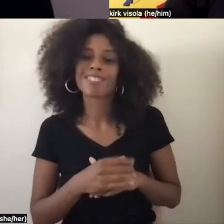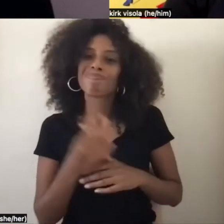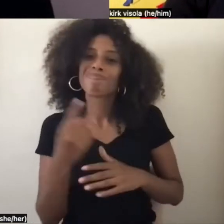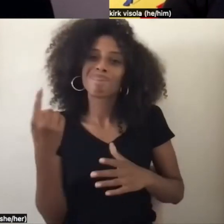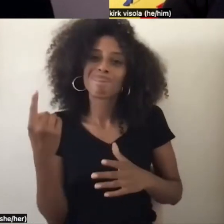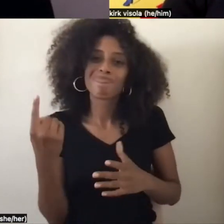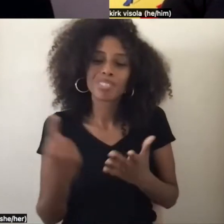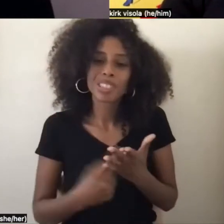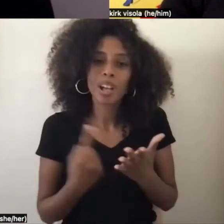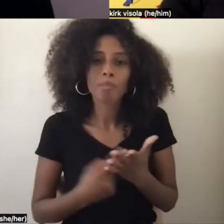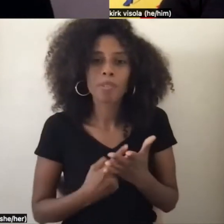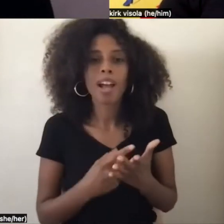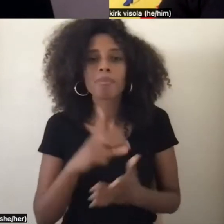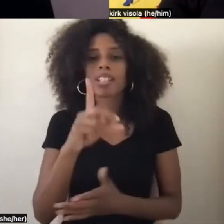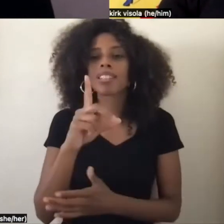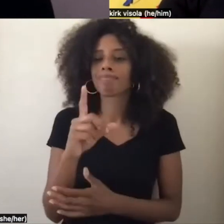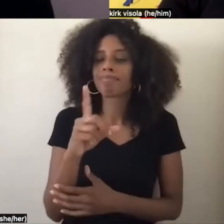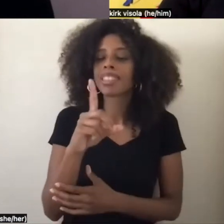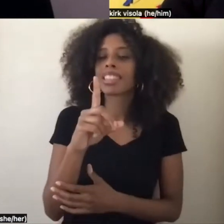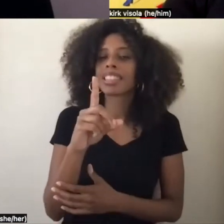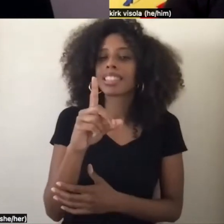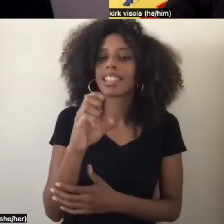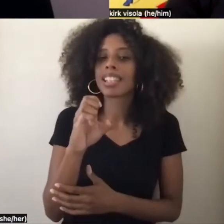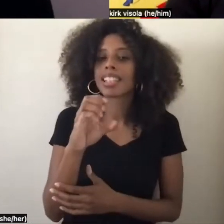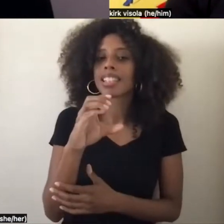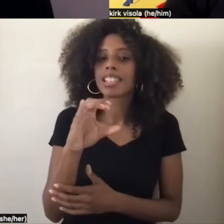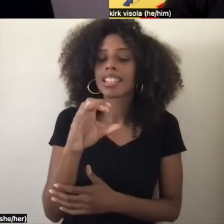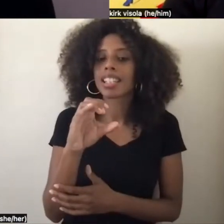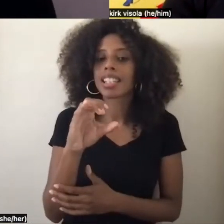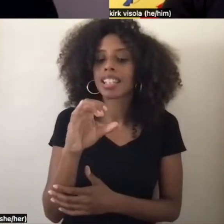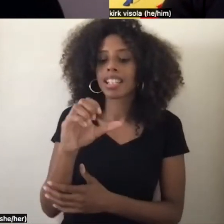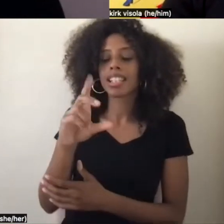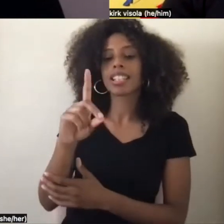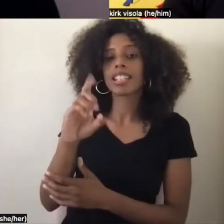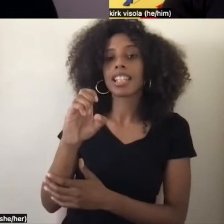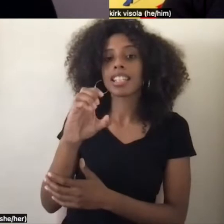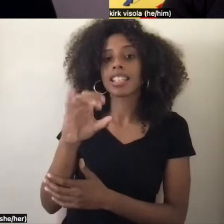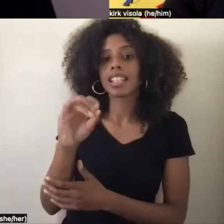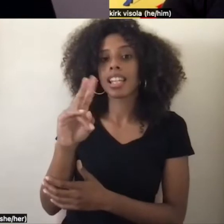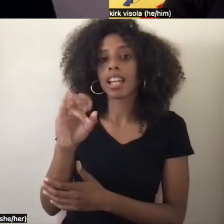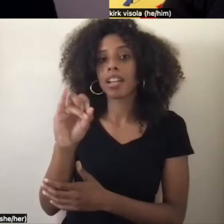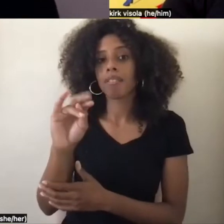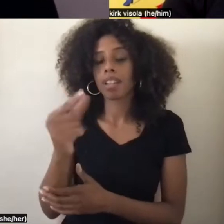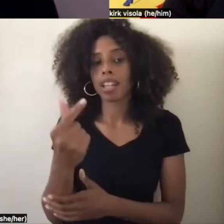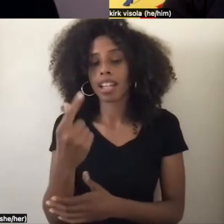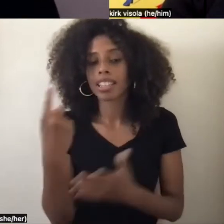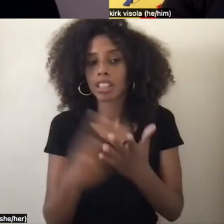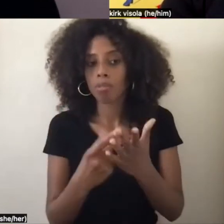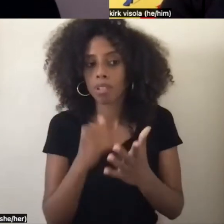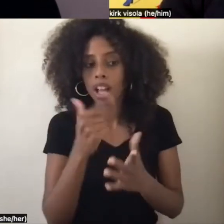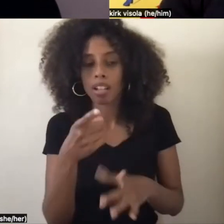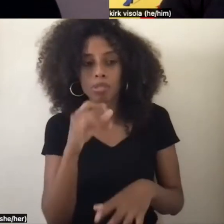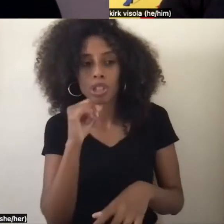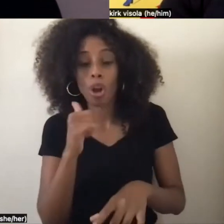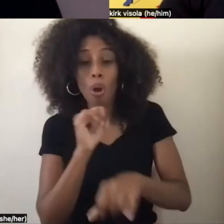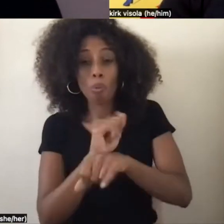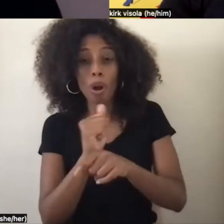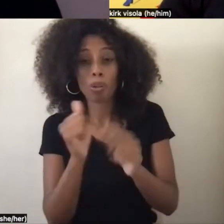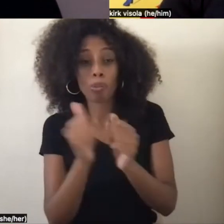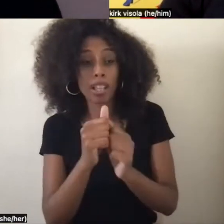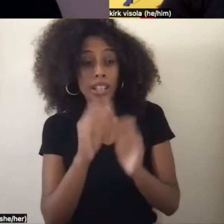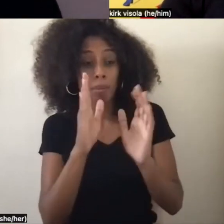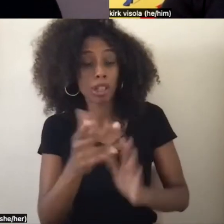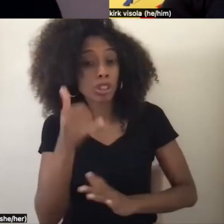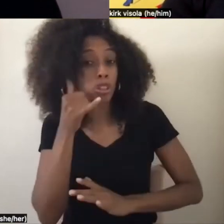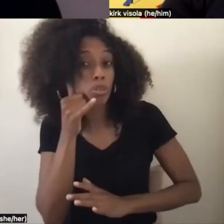person who you talk to on the phone. You work for someone else. I was working for a winery, which will go